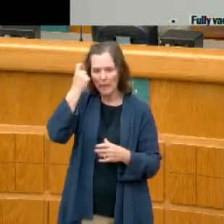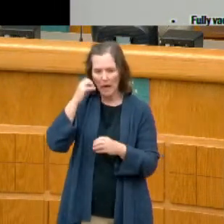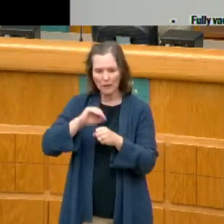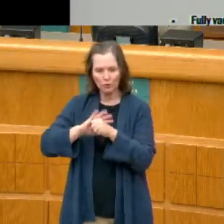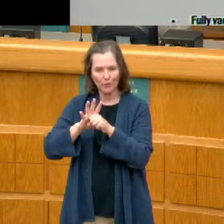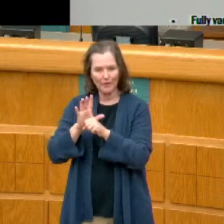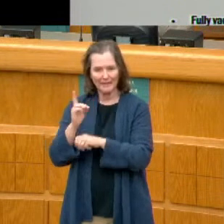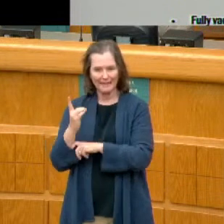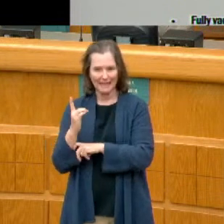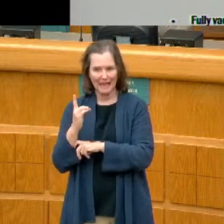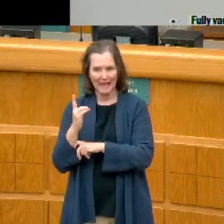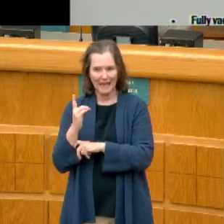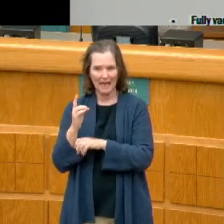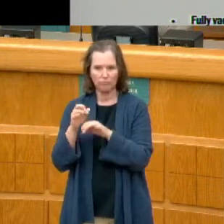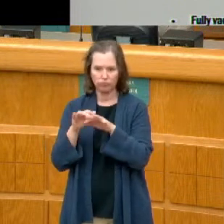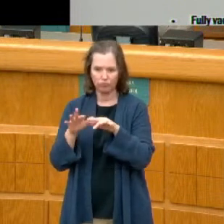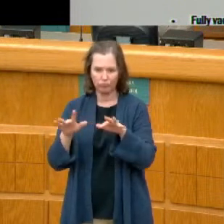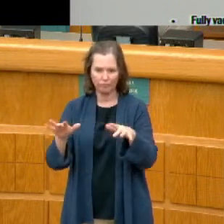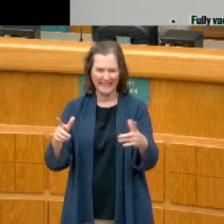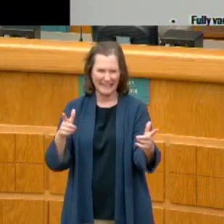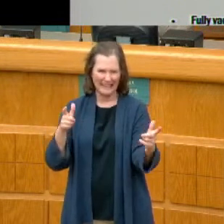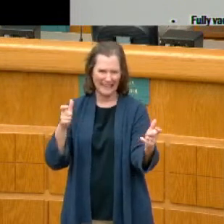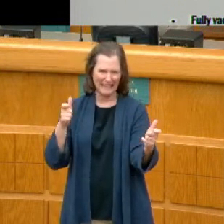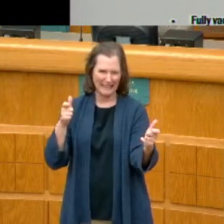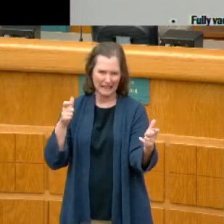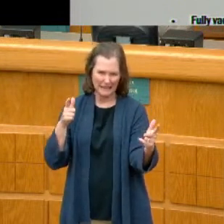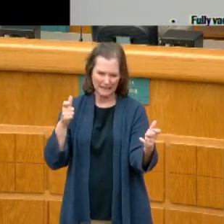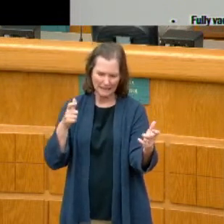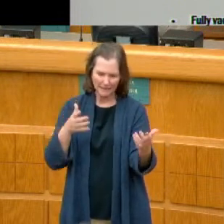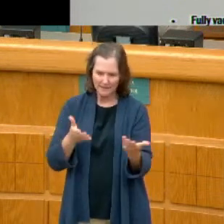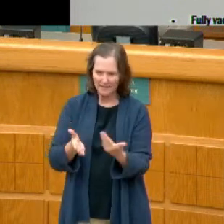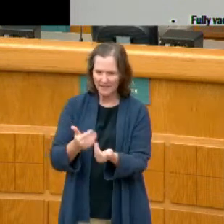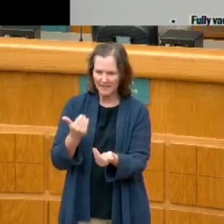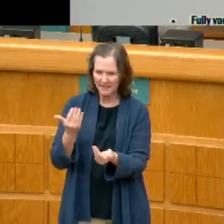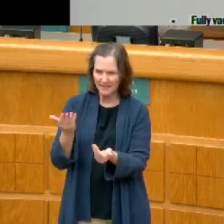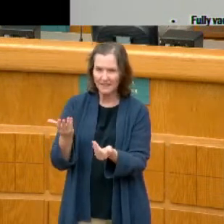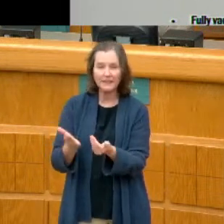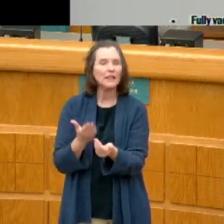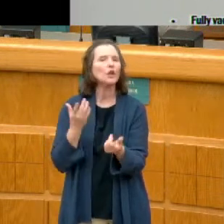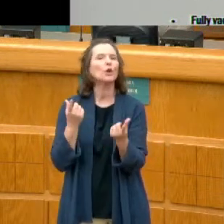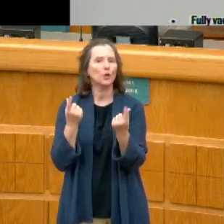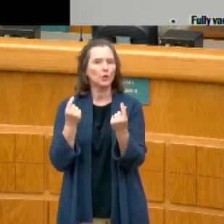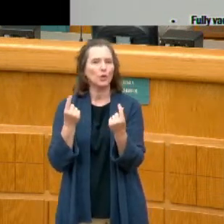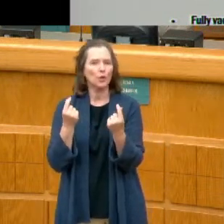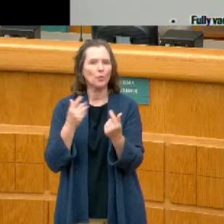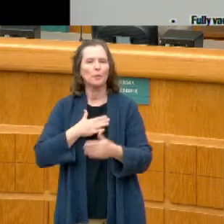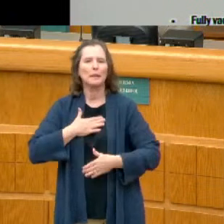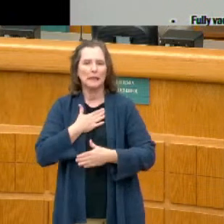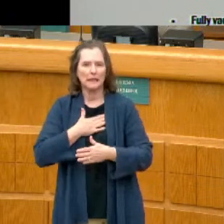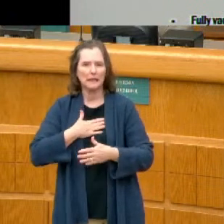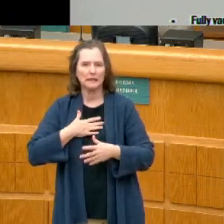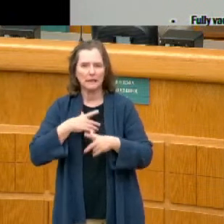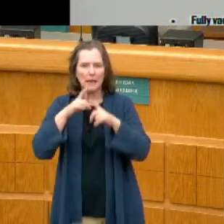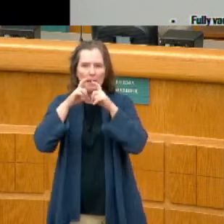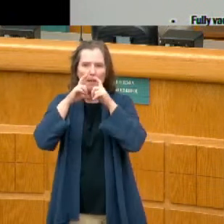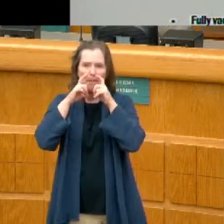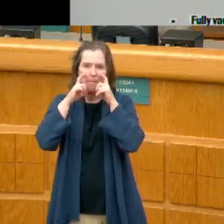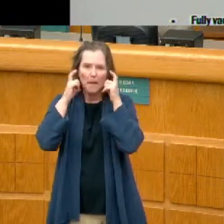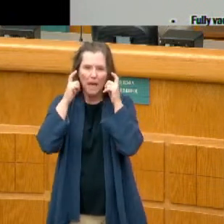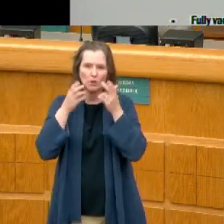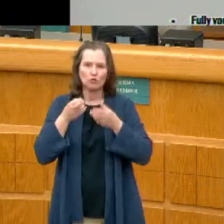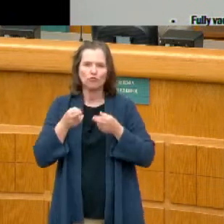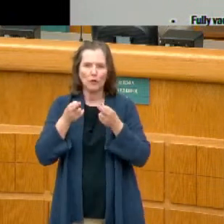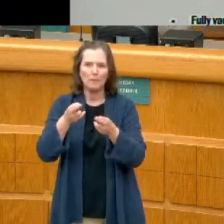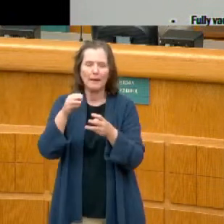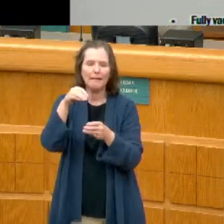Delta variant to other people. So again, in an effort to protect our community, because there are people that, you know, they spend 2 or